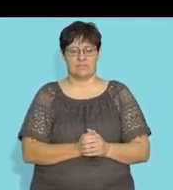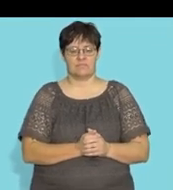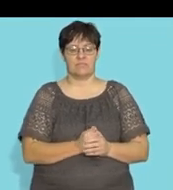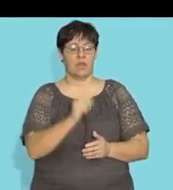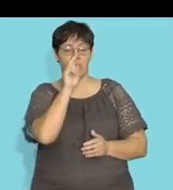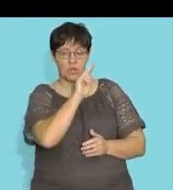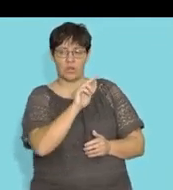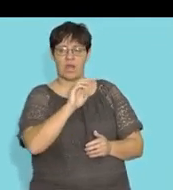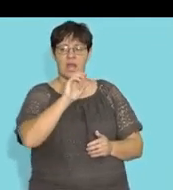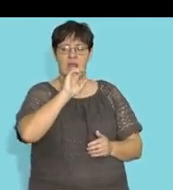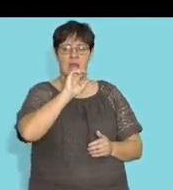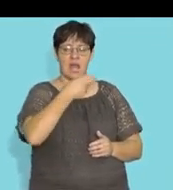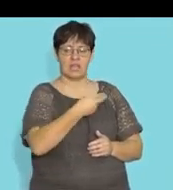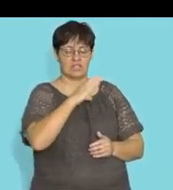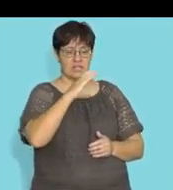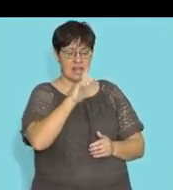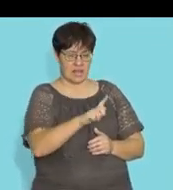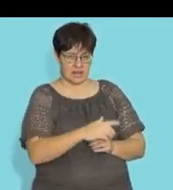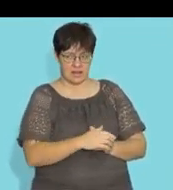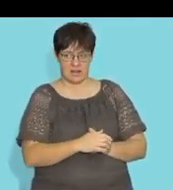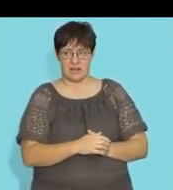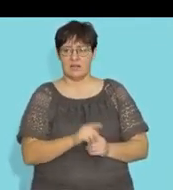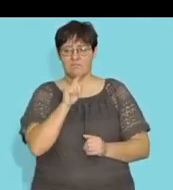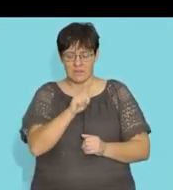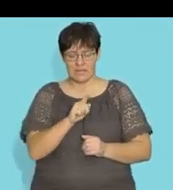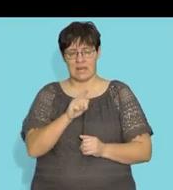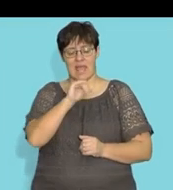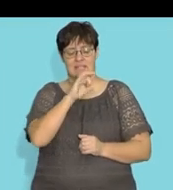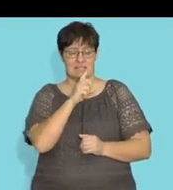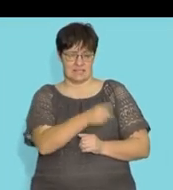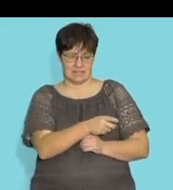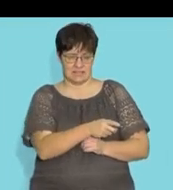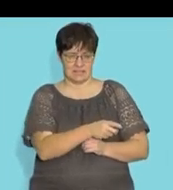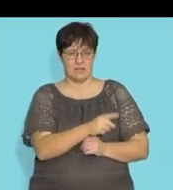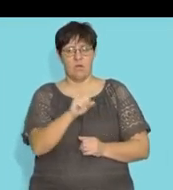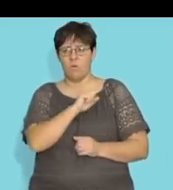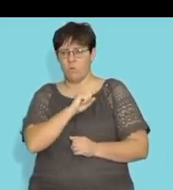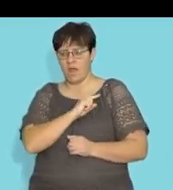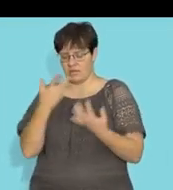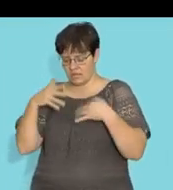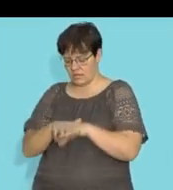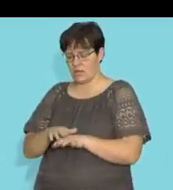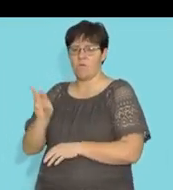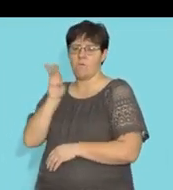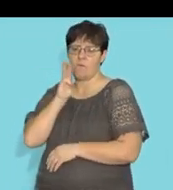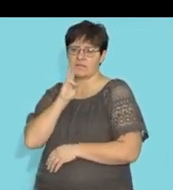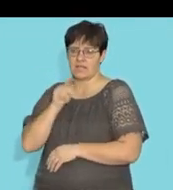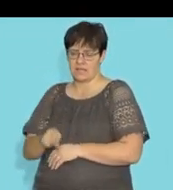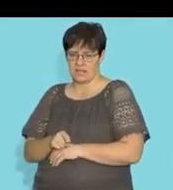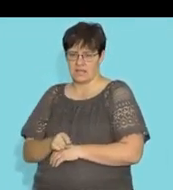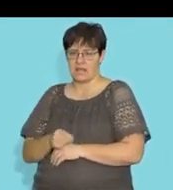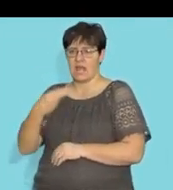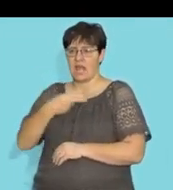So when we look at hydrochloric acid will then be the acid here. And because we're reacting it with water